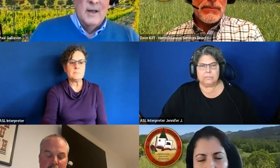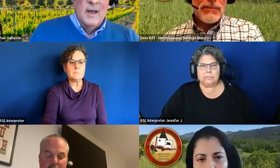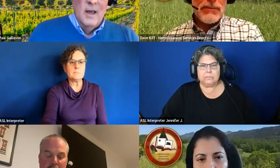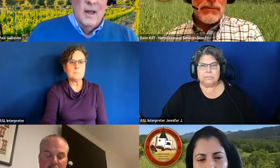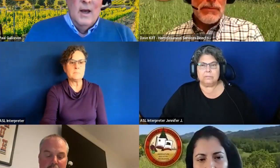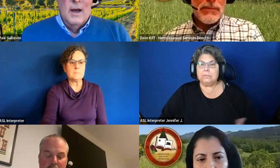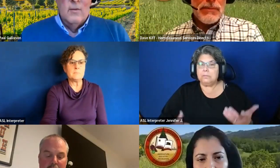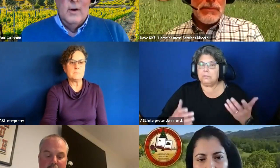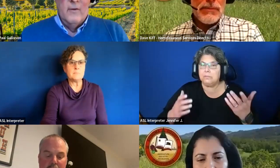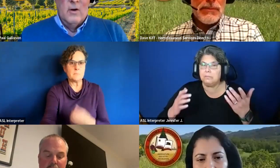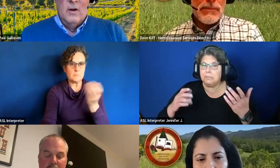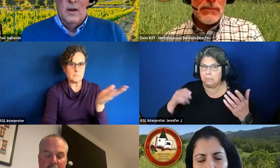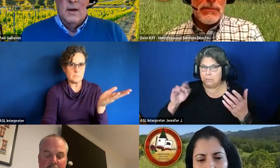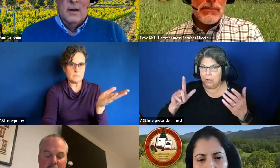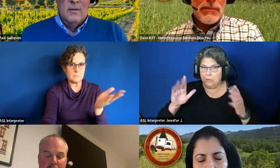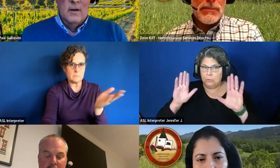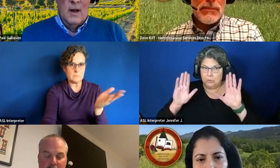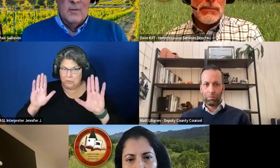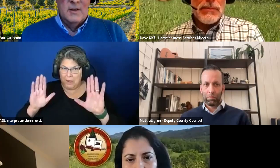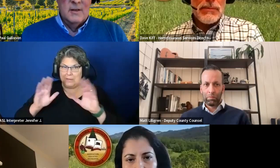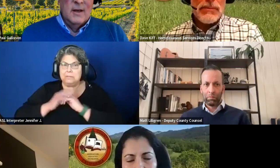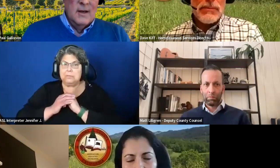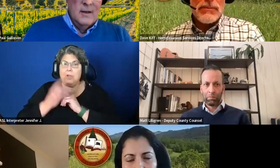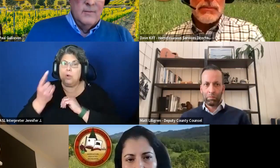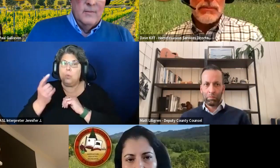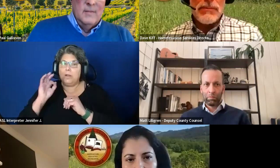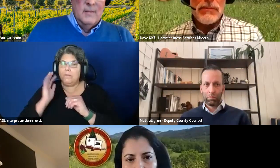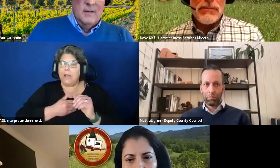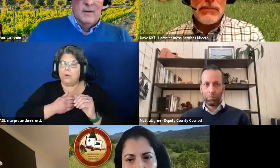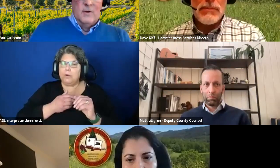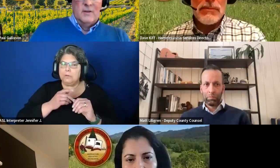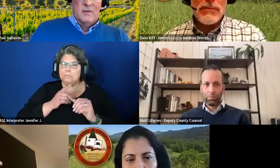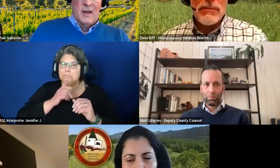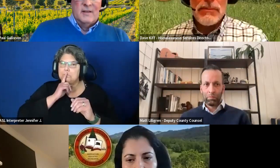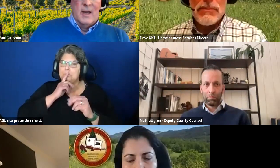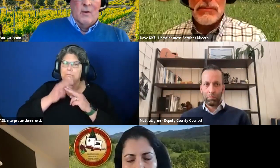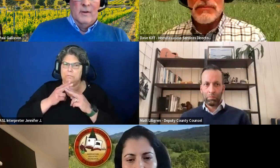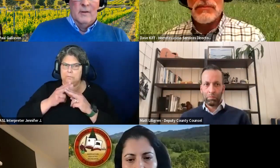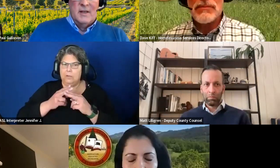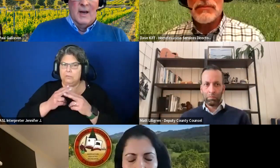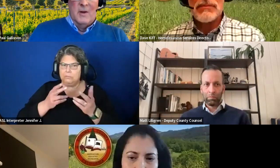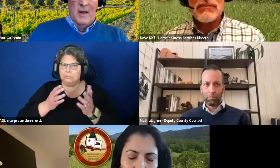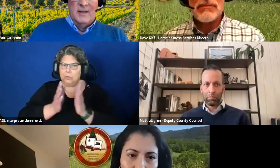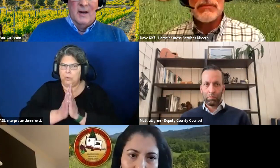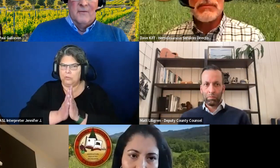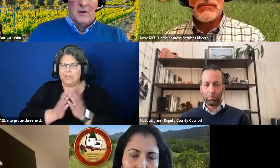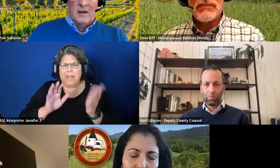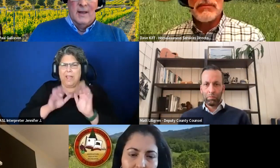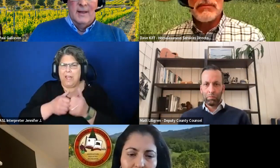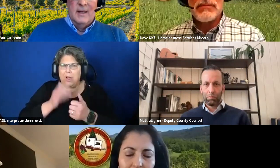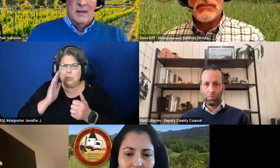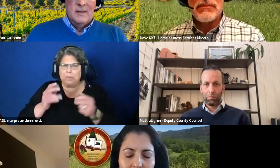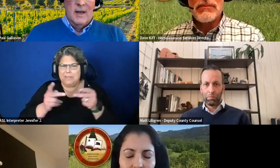Great. One of our anonymous requesters asks, how will the site be maintained